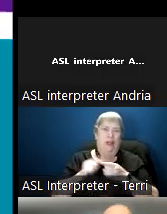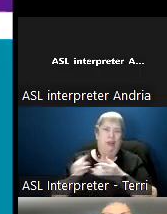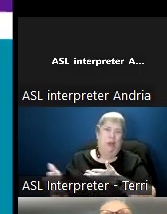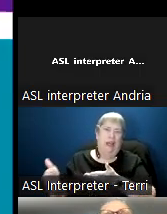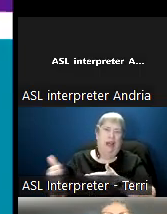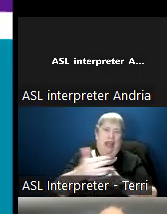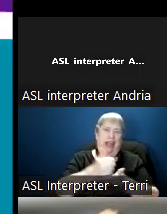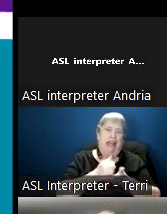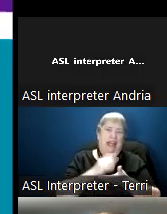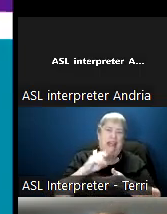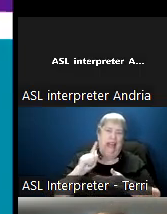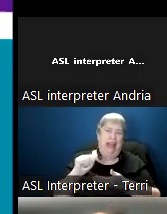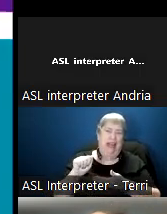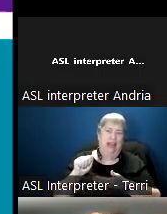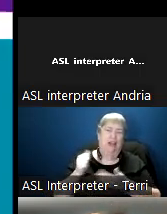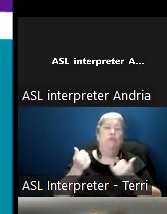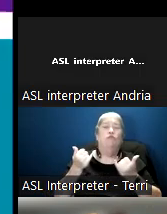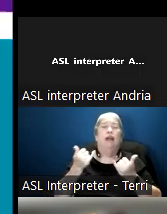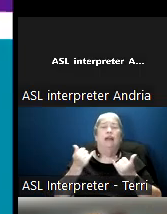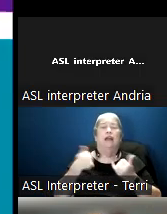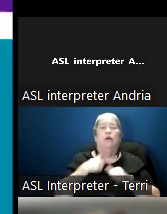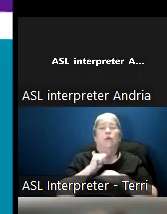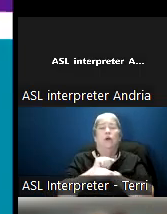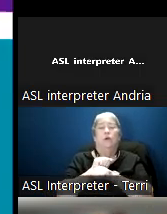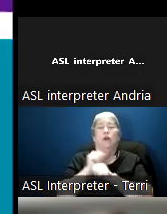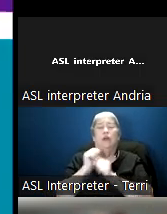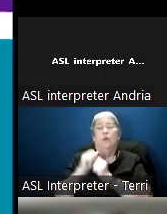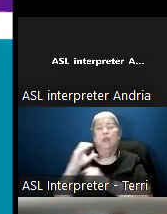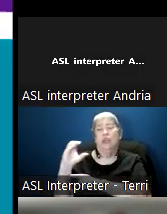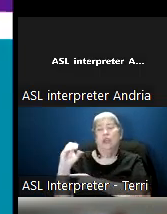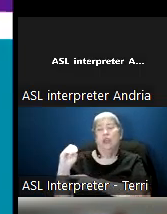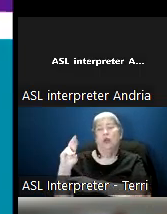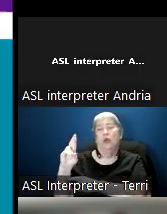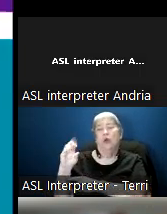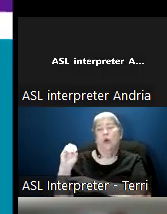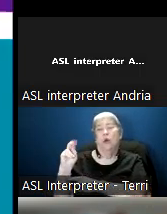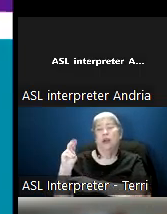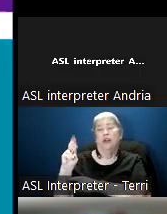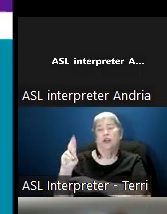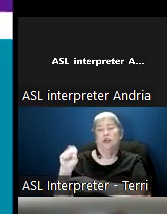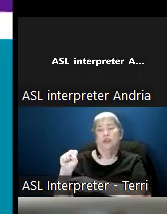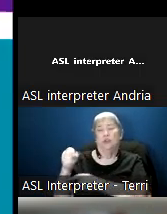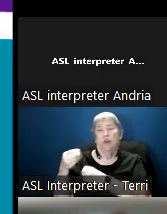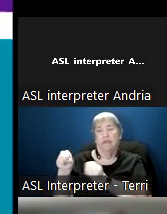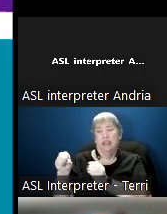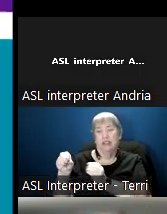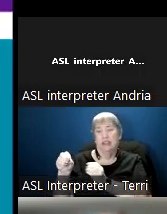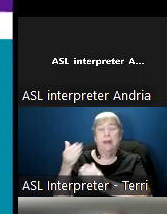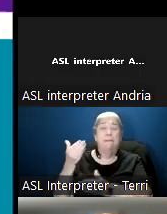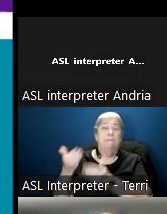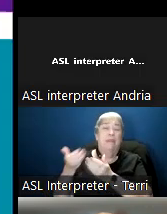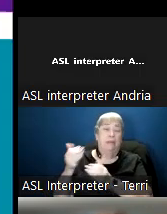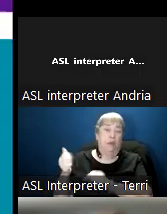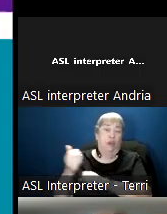currently working with the coroner's office to see about being able to pull data from them.